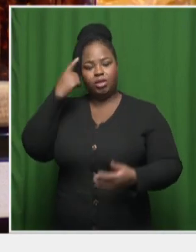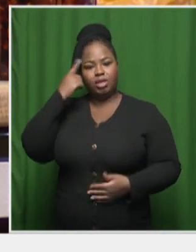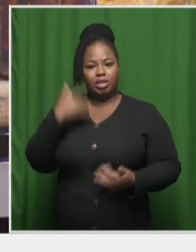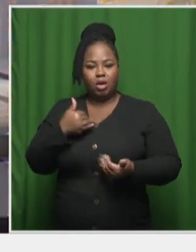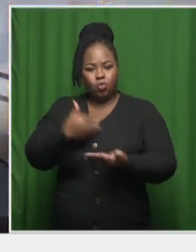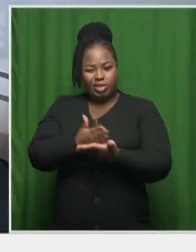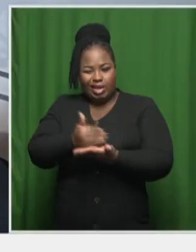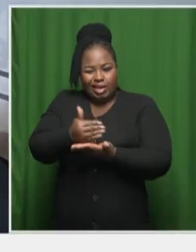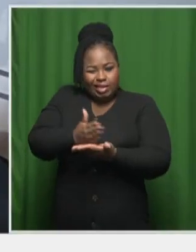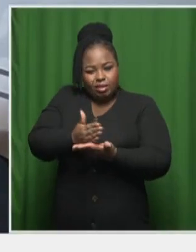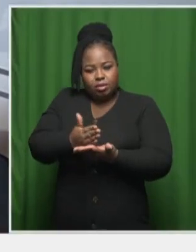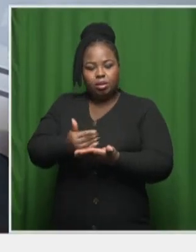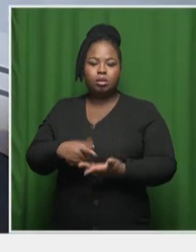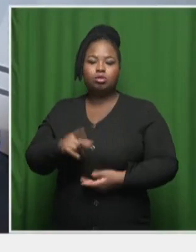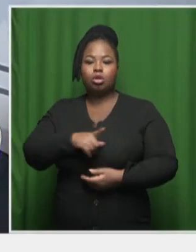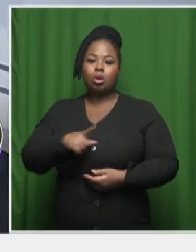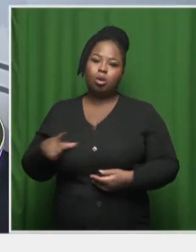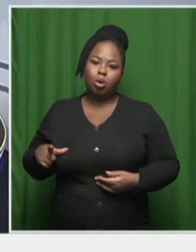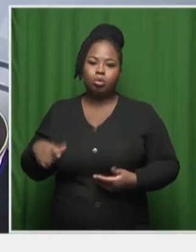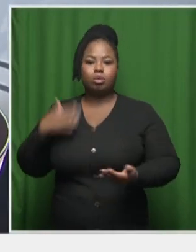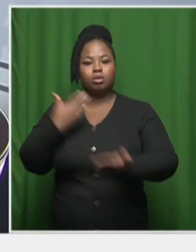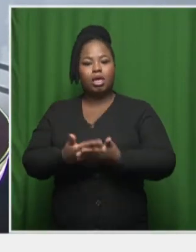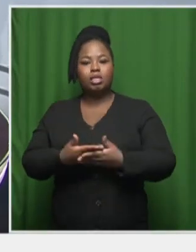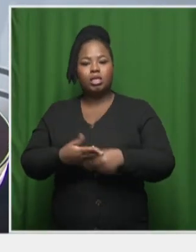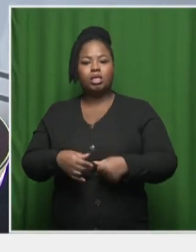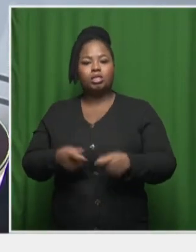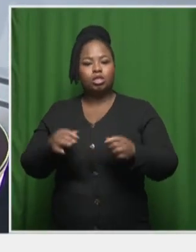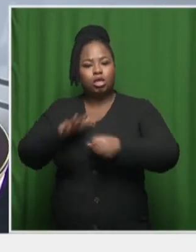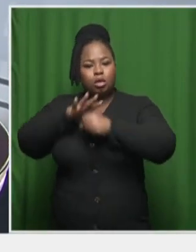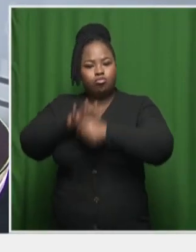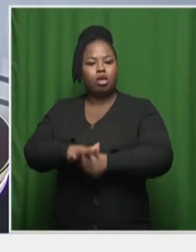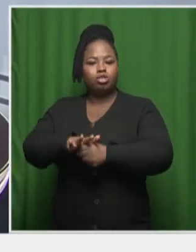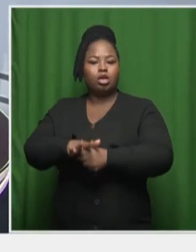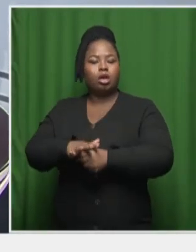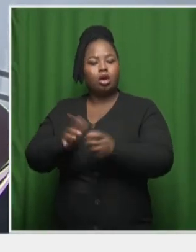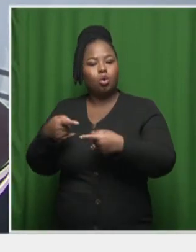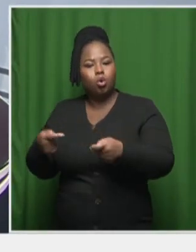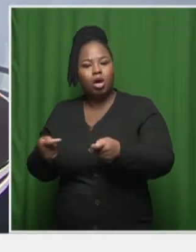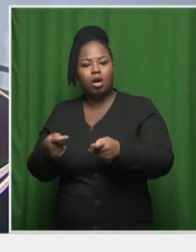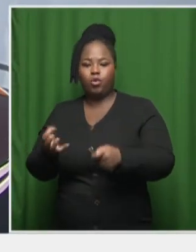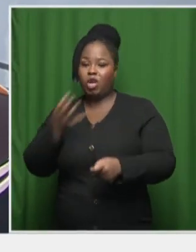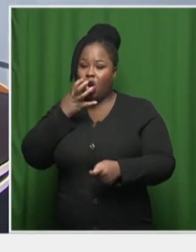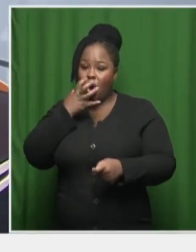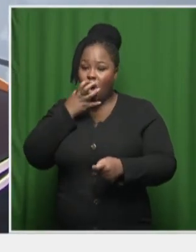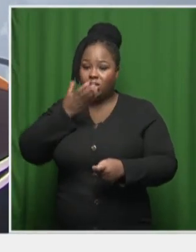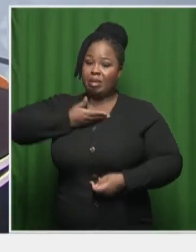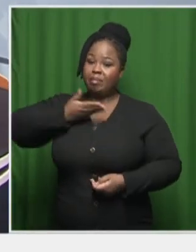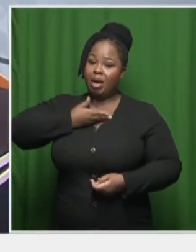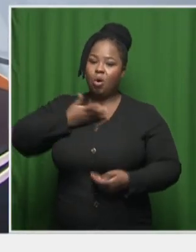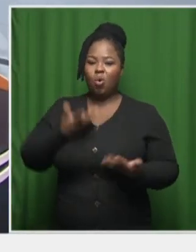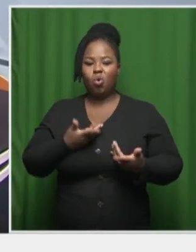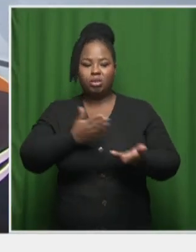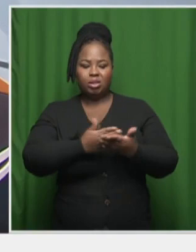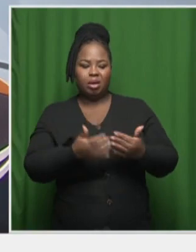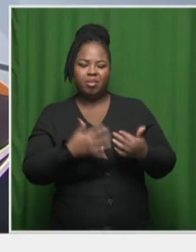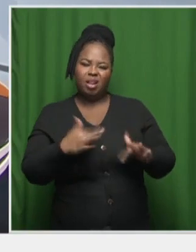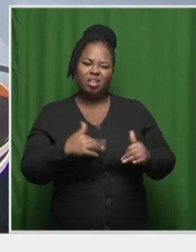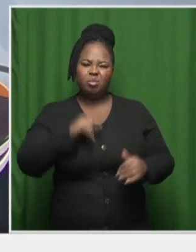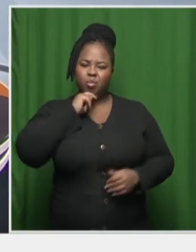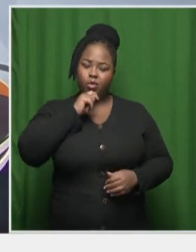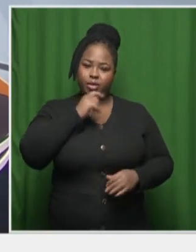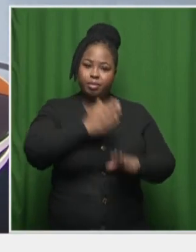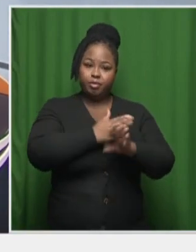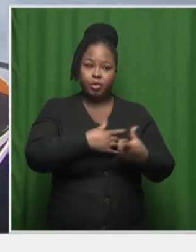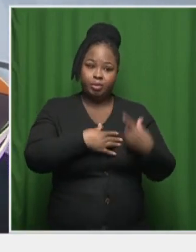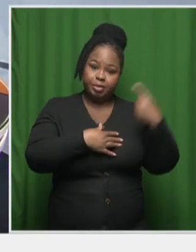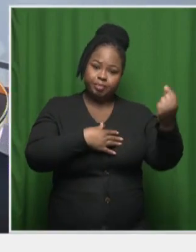cuts that takes a little bit longer time. You get the pressure cooker out, the slow cooker out, and you actually think about maybe in the morning before you head out